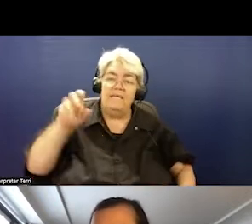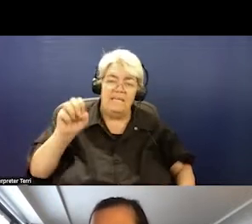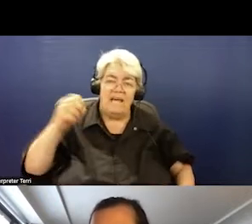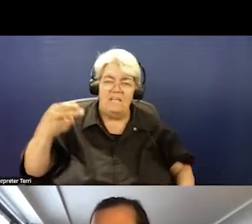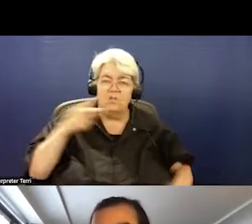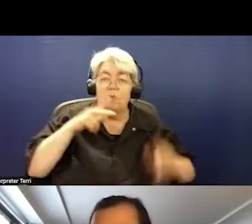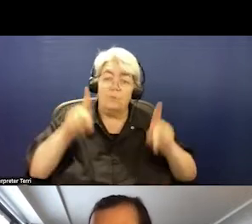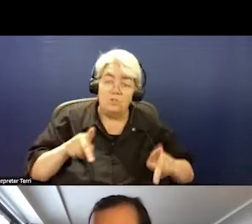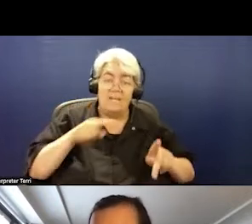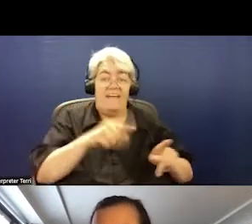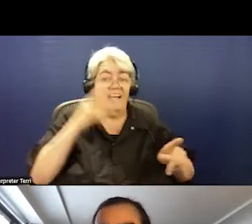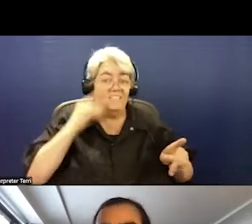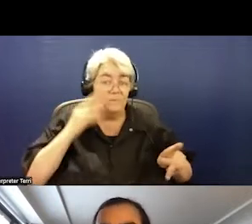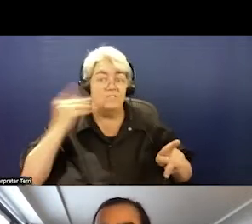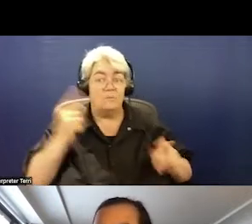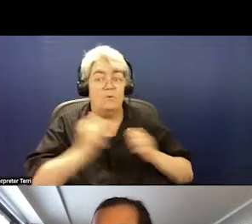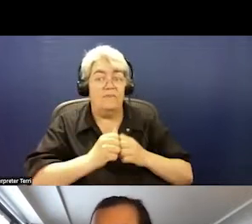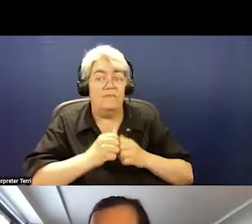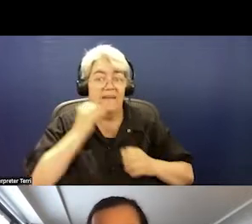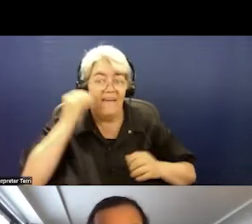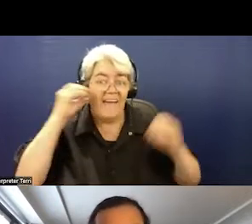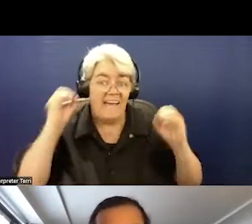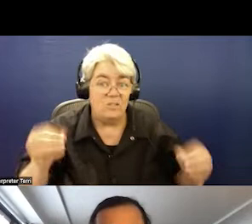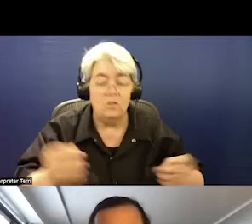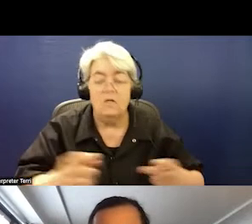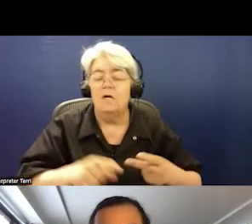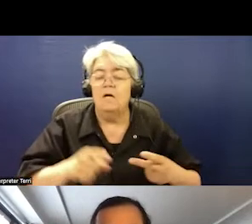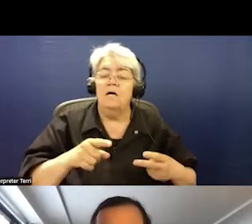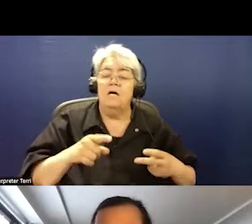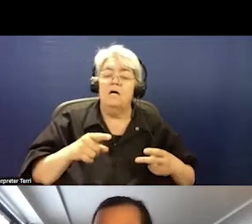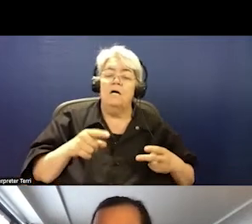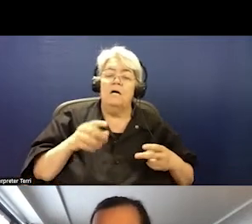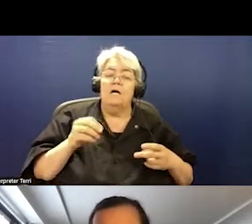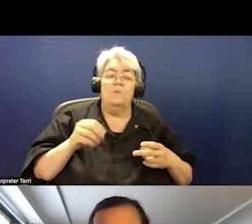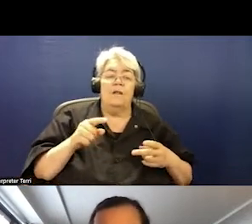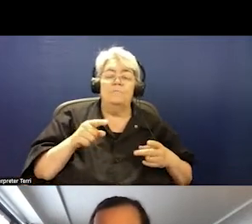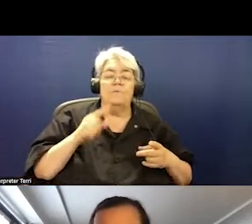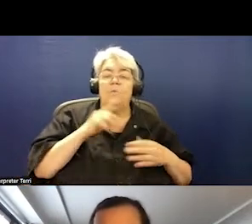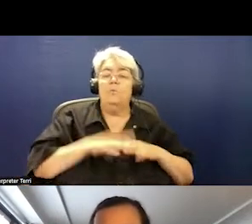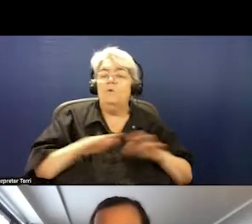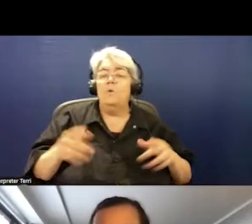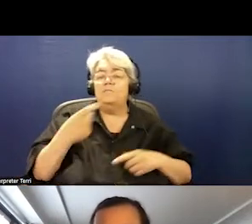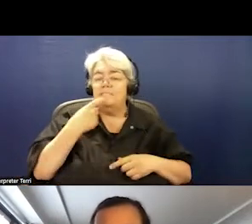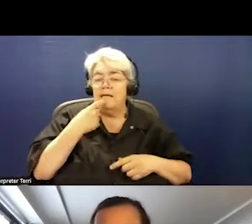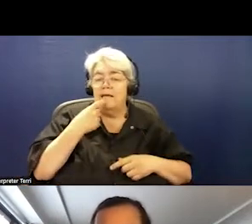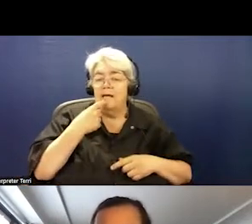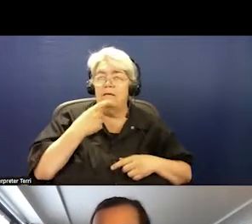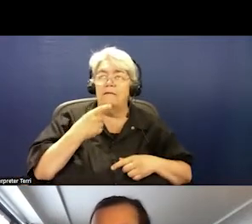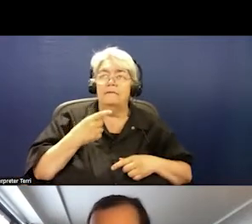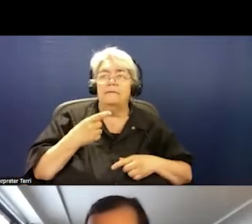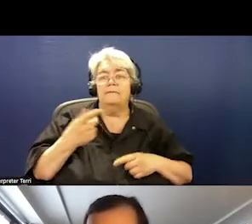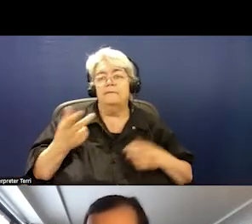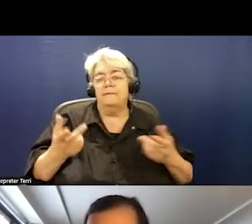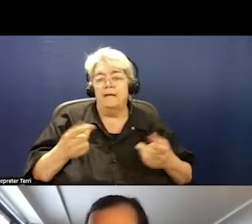people talk about homeless people, but for the same reason that the field has moved away from terms like, you know, describing